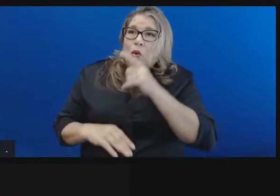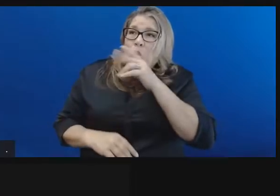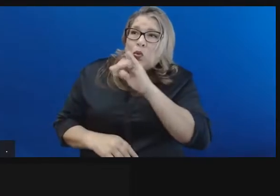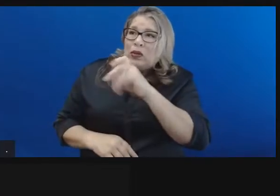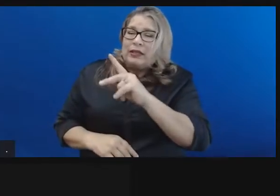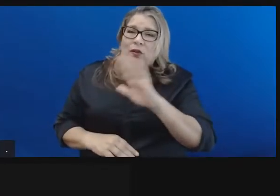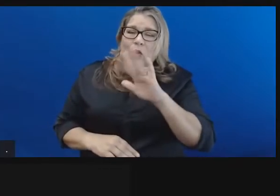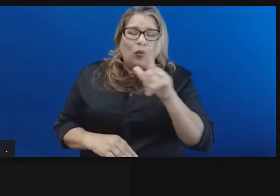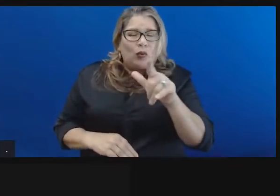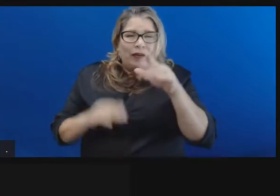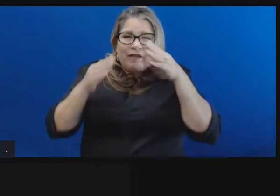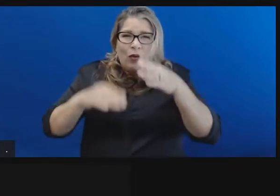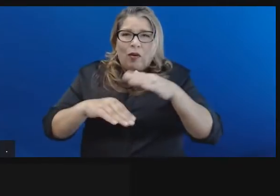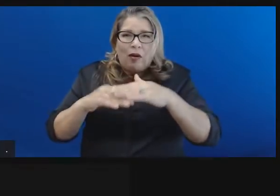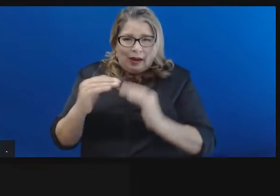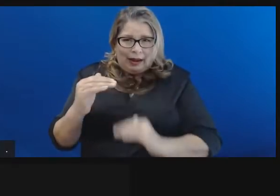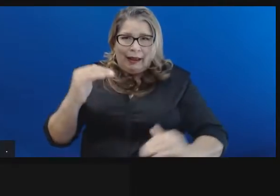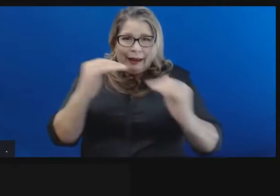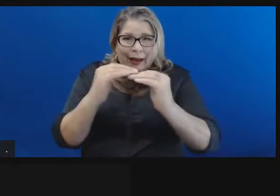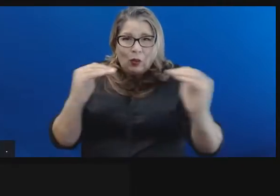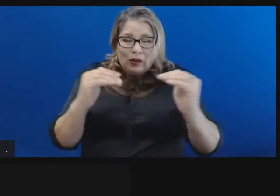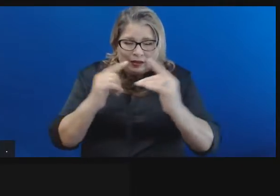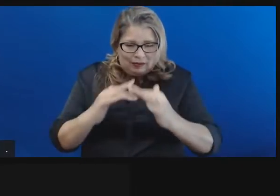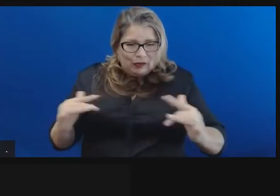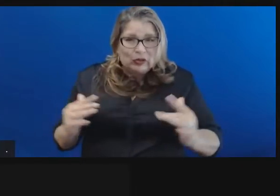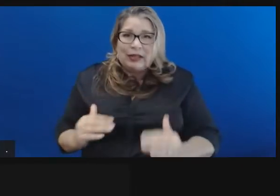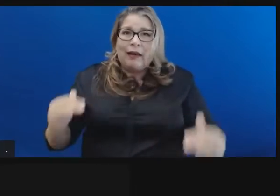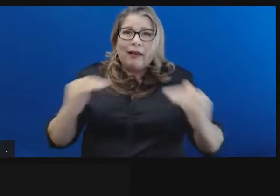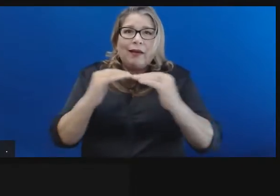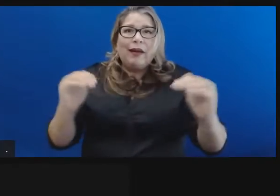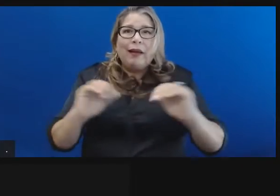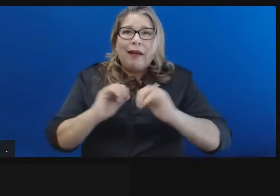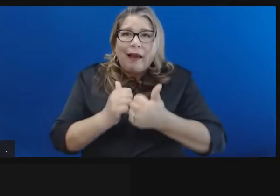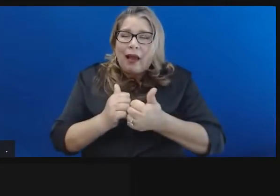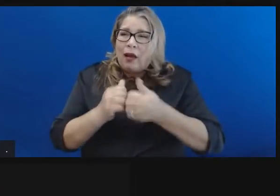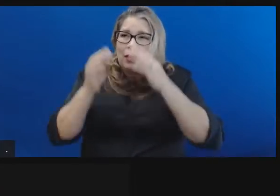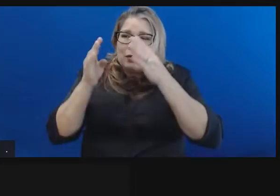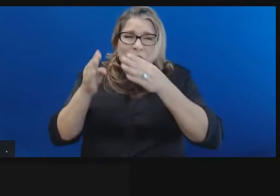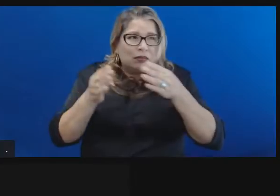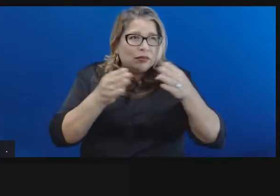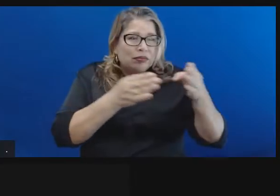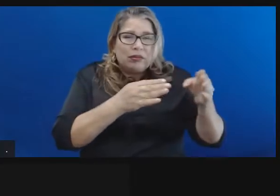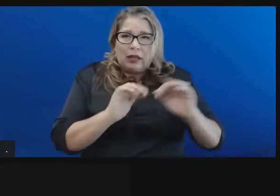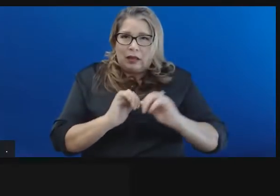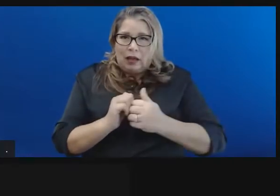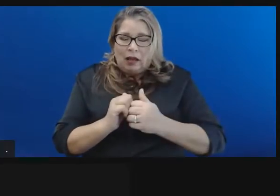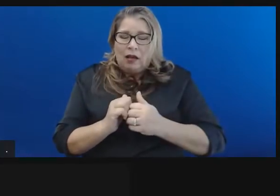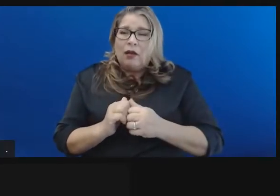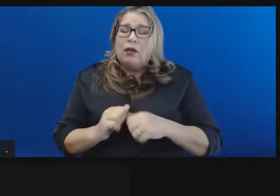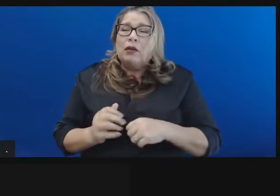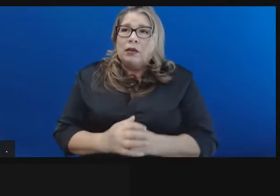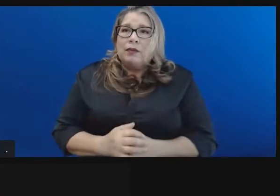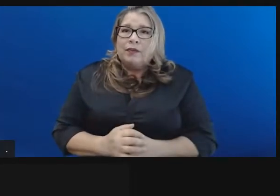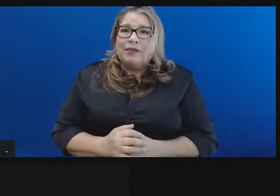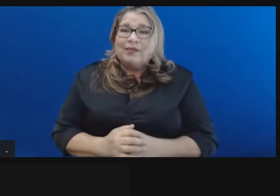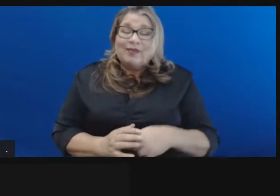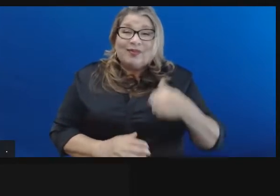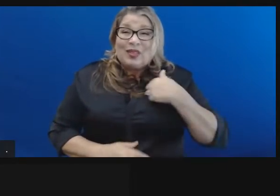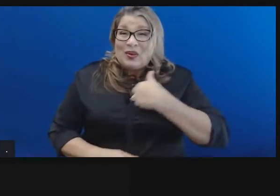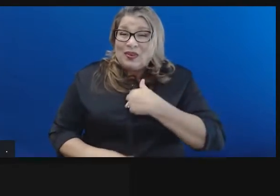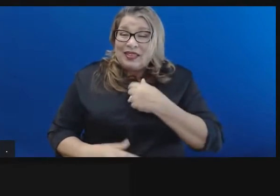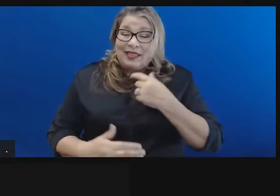we keep those key principles in place while also acknowledging that today. It's not just